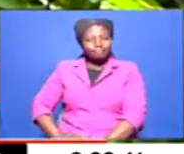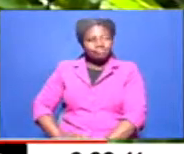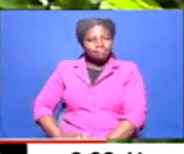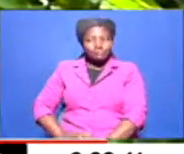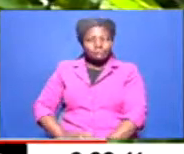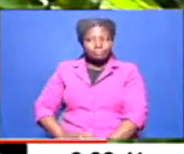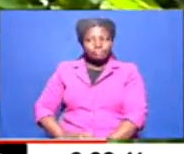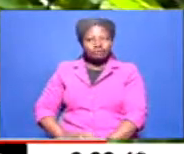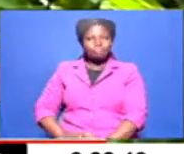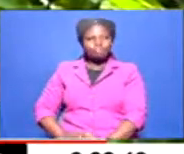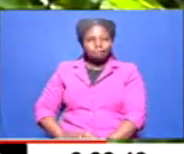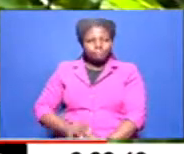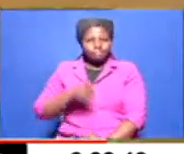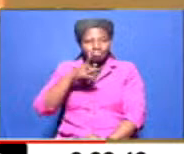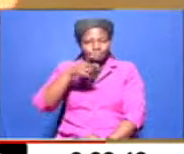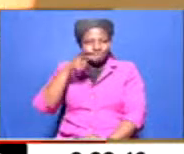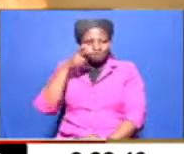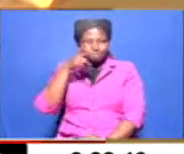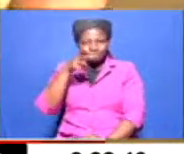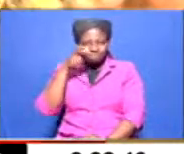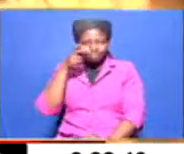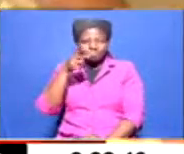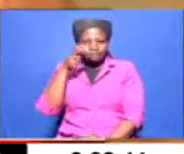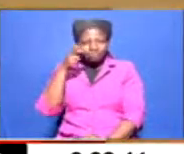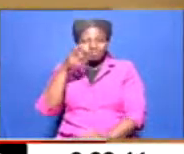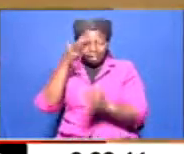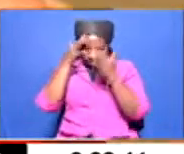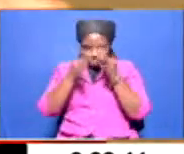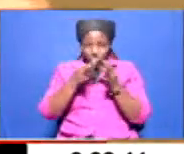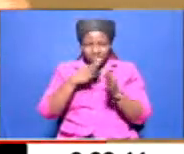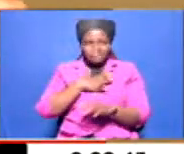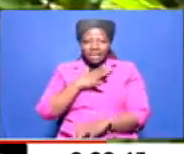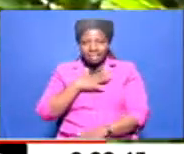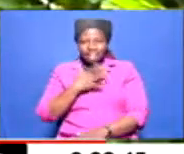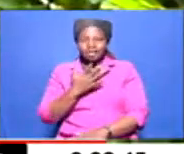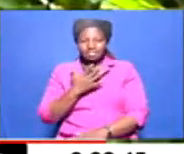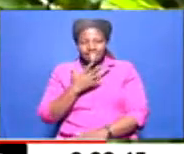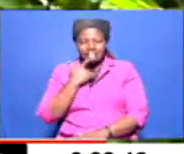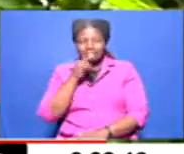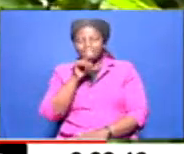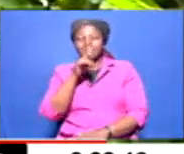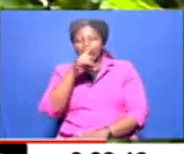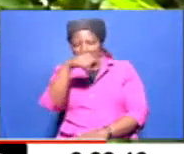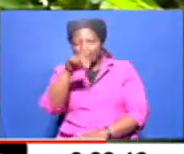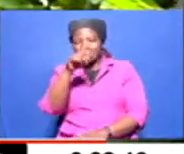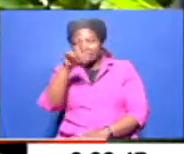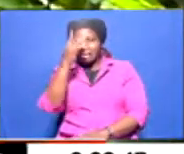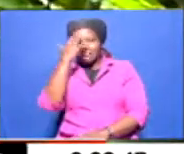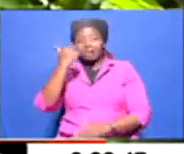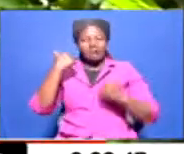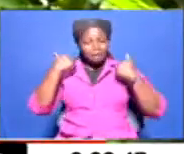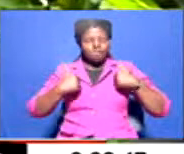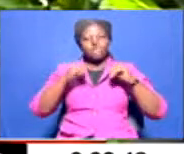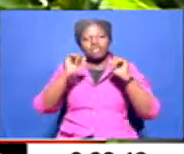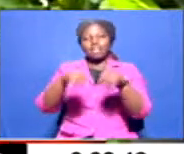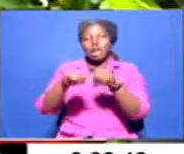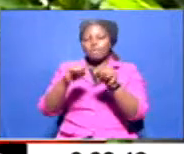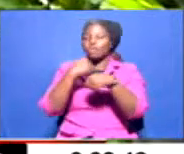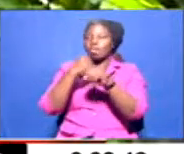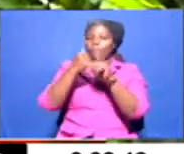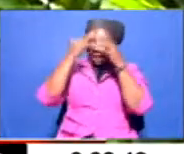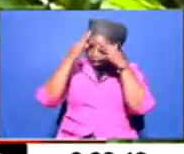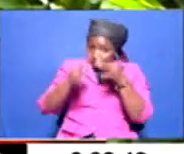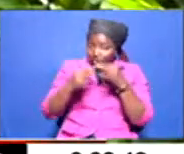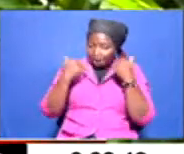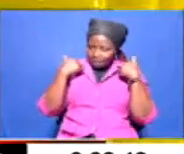just take this, the decision that I am making, to be right, because I was able to make a decision and I was able to be